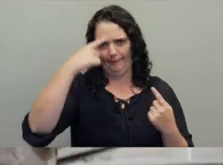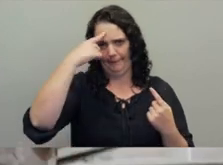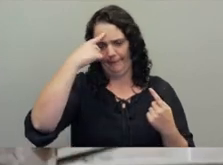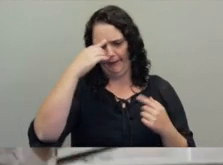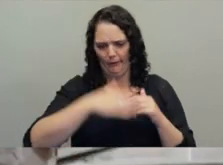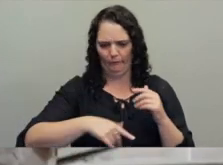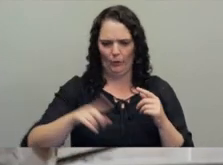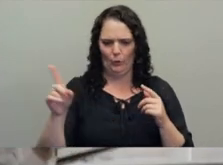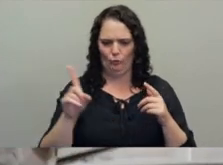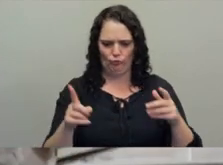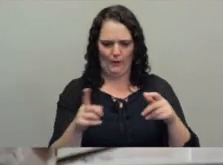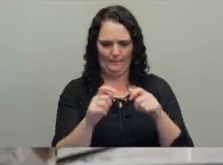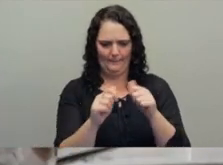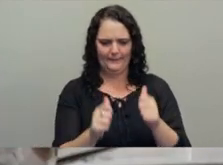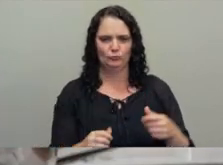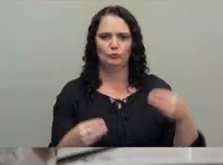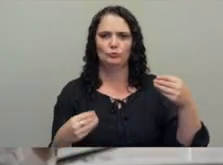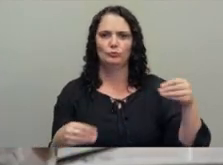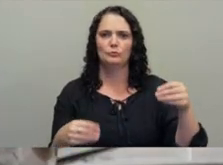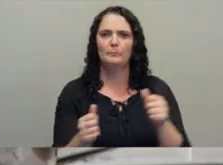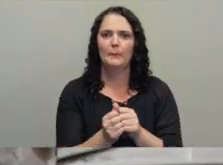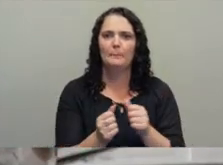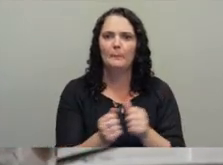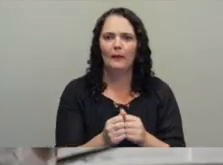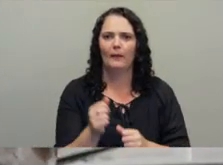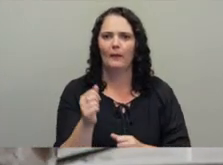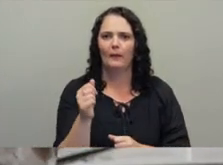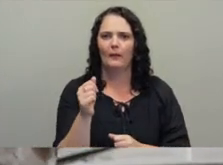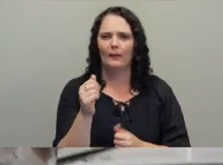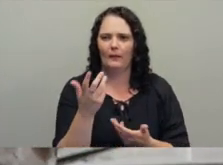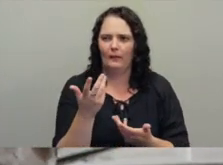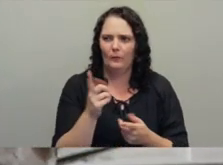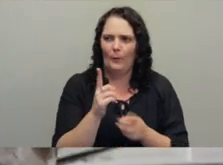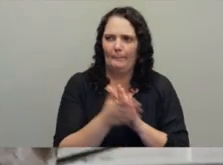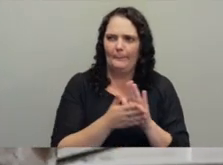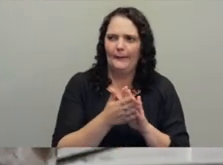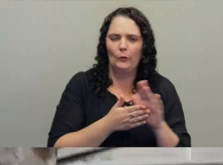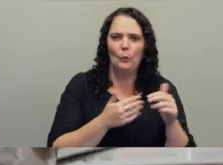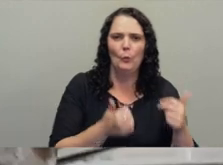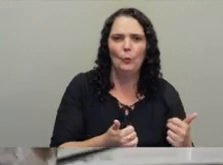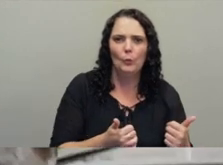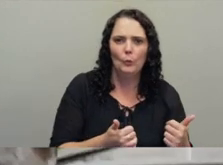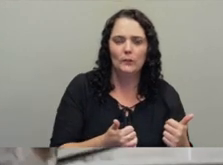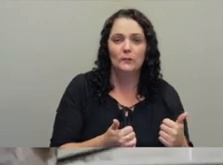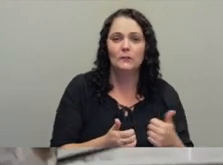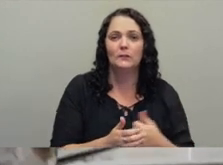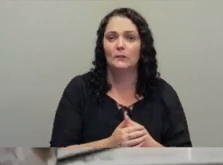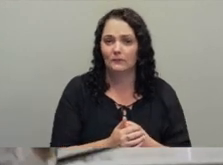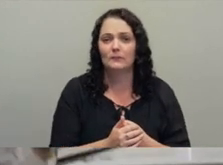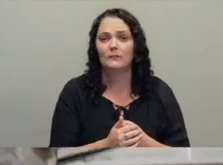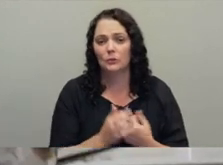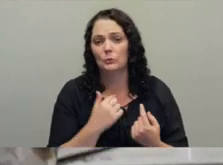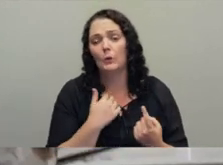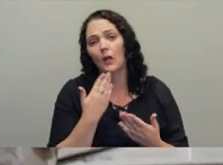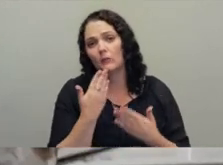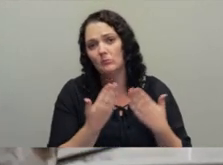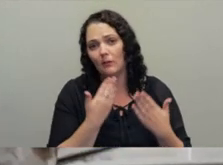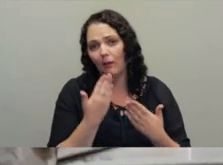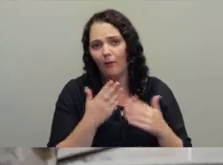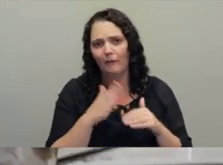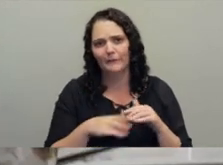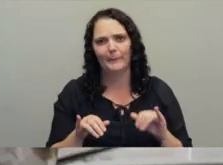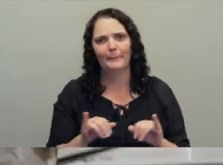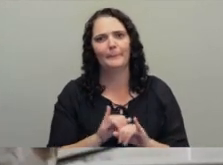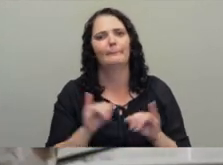the time, that they can't afford good materials, you know, and what does it mean to buy good materials? And so we're going to explore badness in terms of